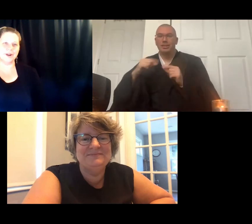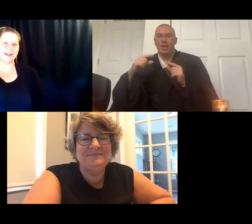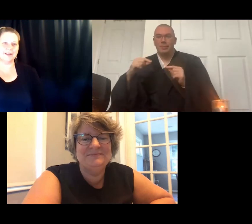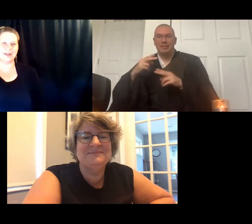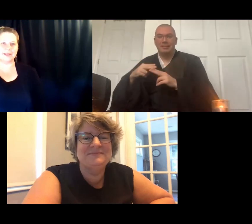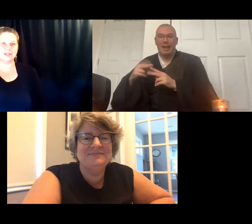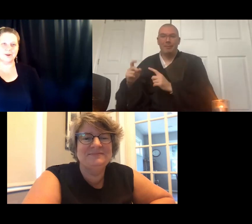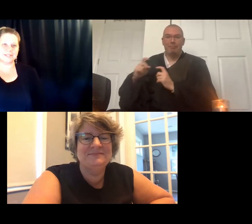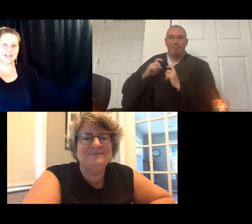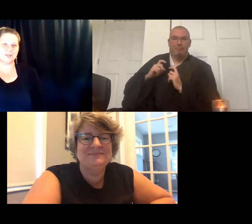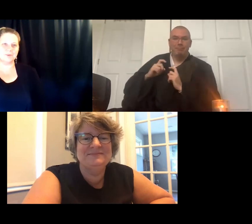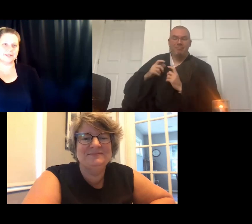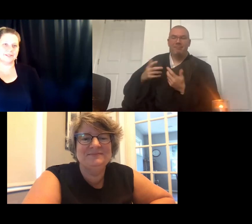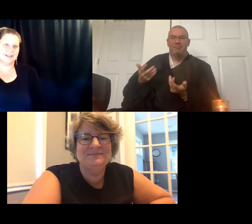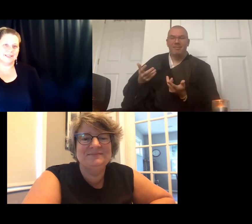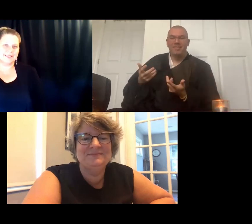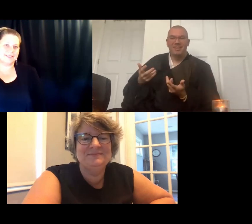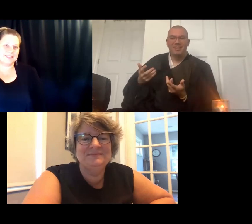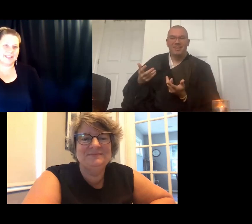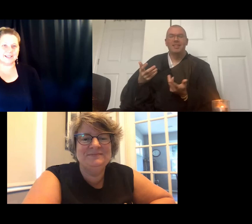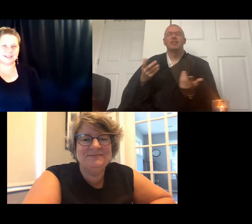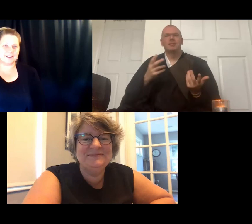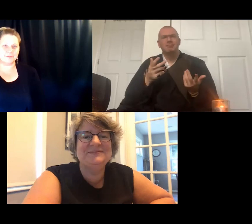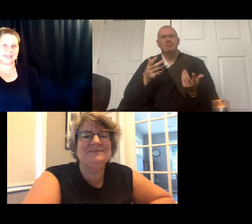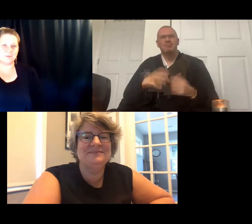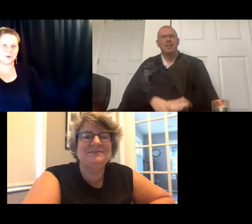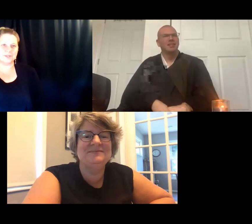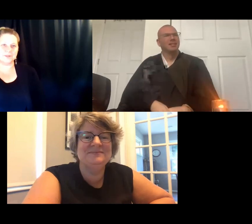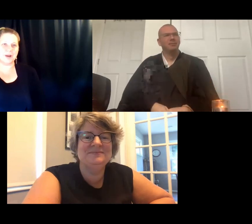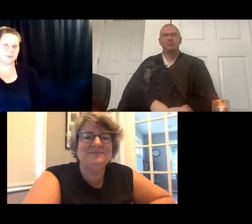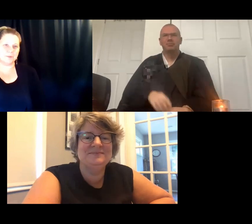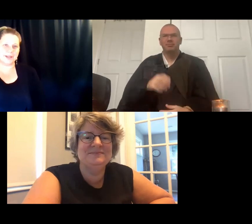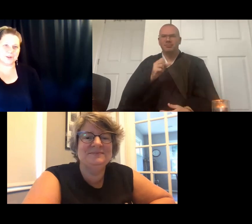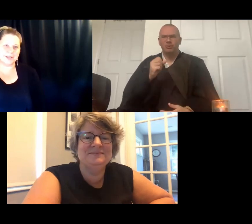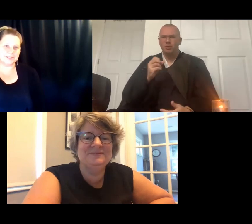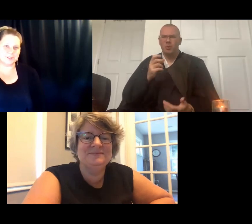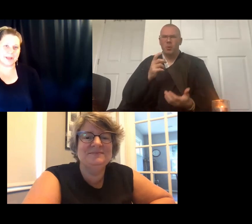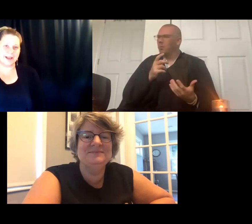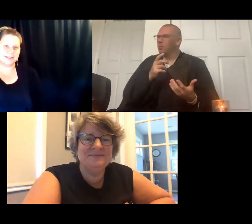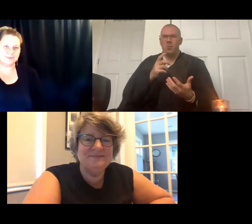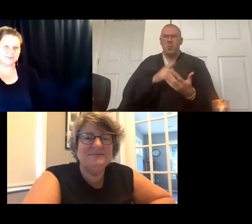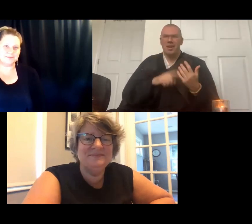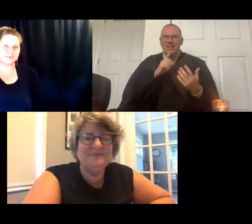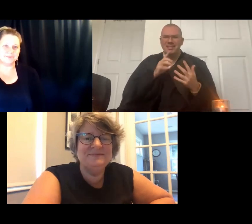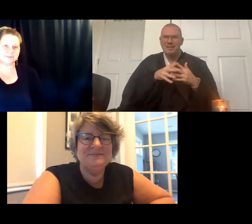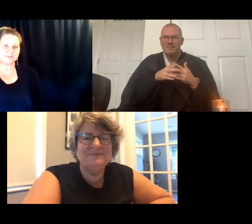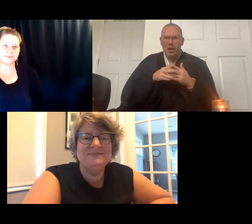I'm wearing maybe clothes that you would think relate more to how people might dress in Japan.